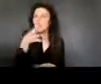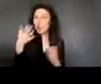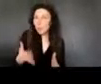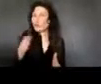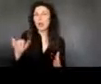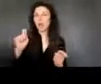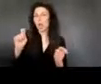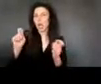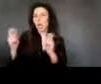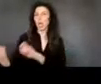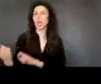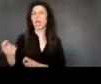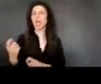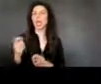of